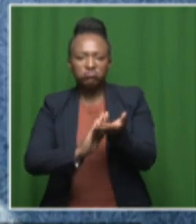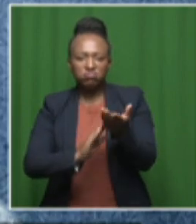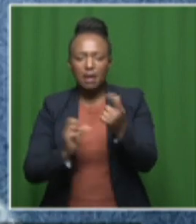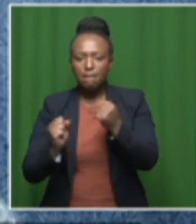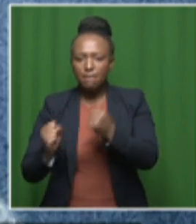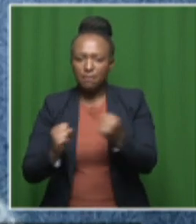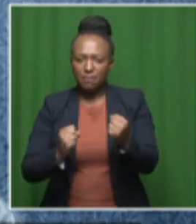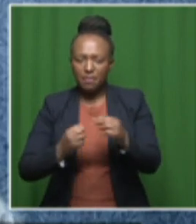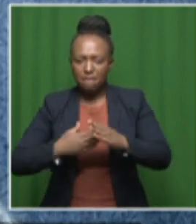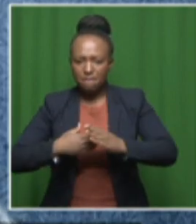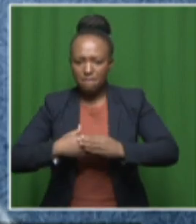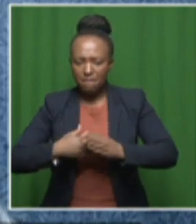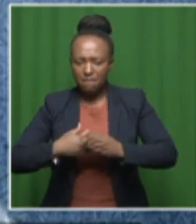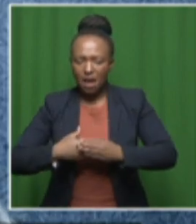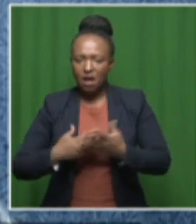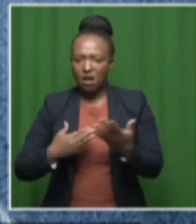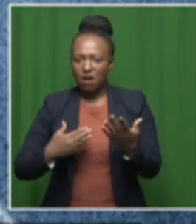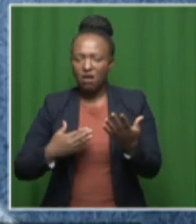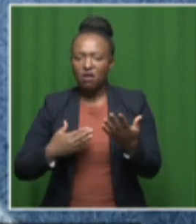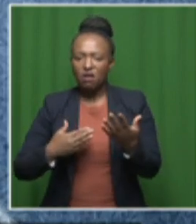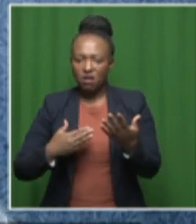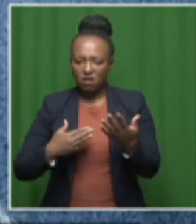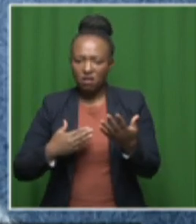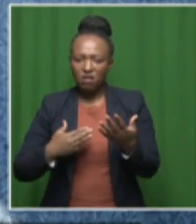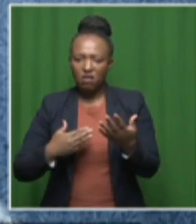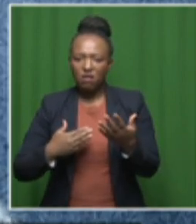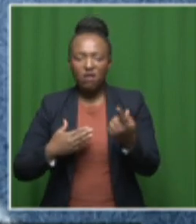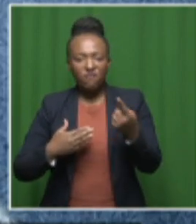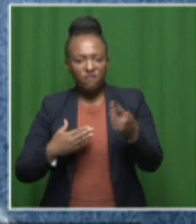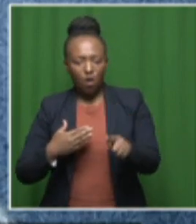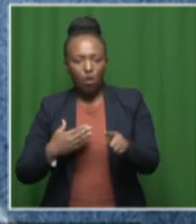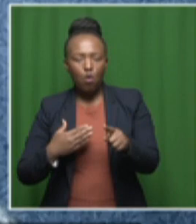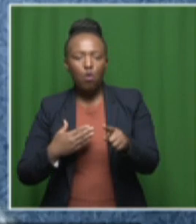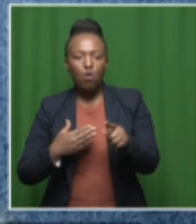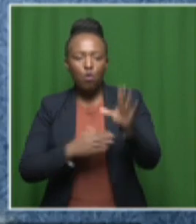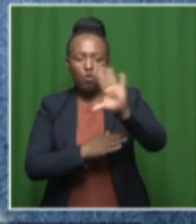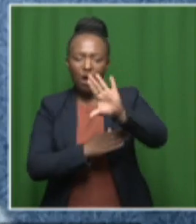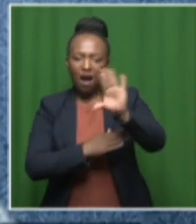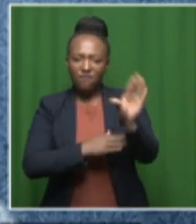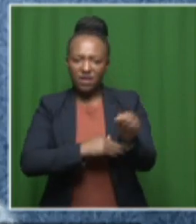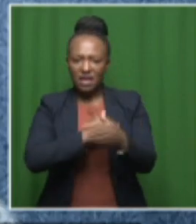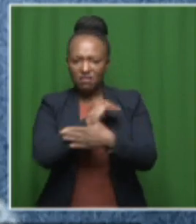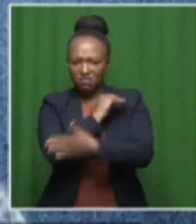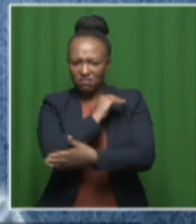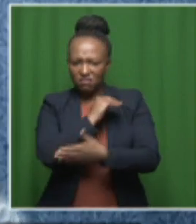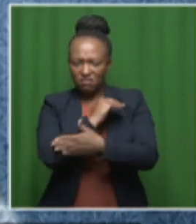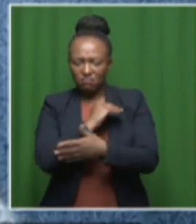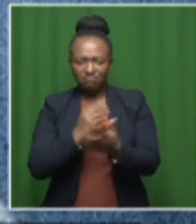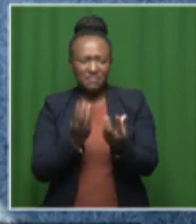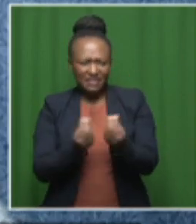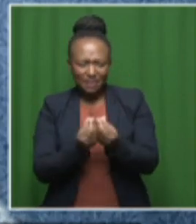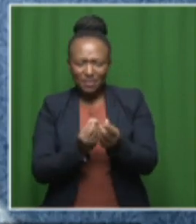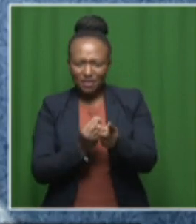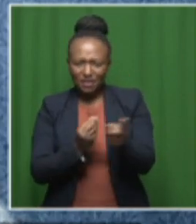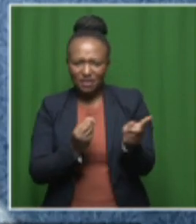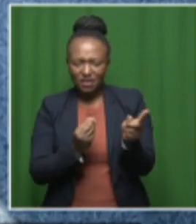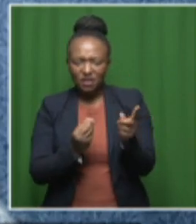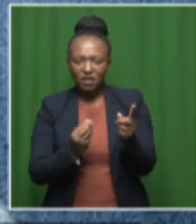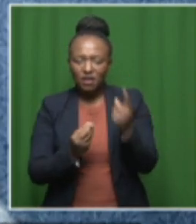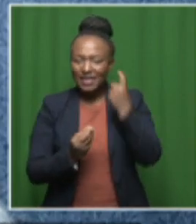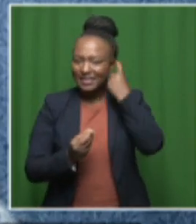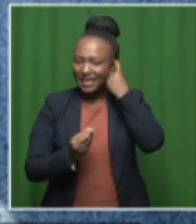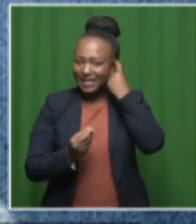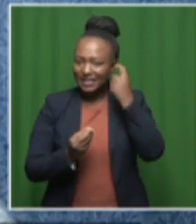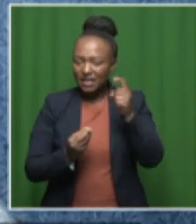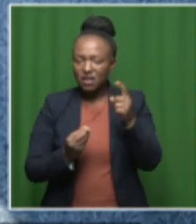members states, a seat for African countries. And this is something that the Secretary